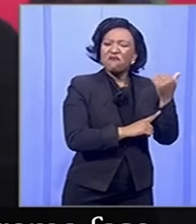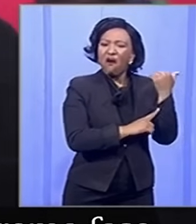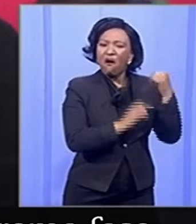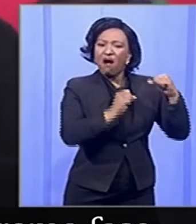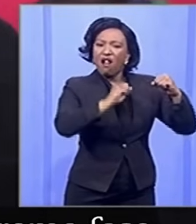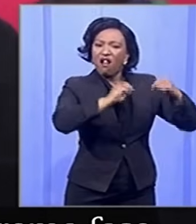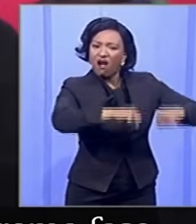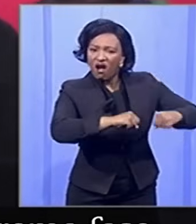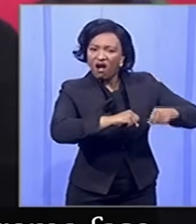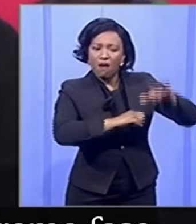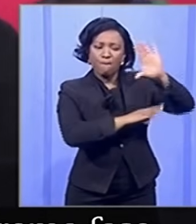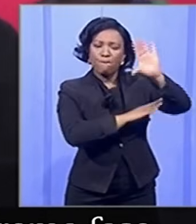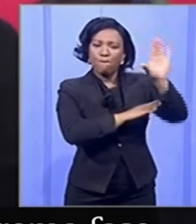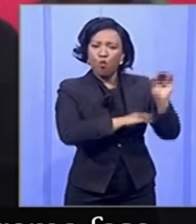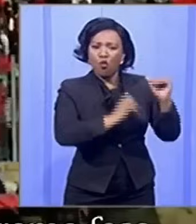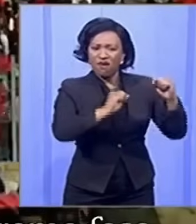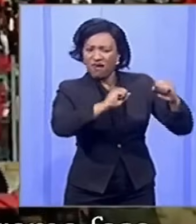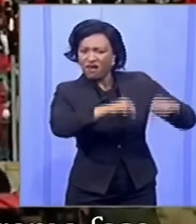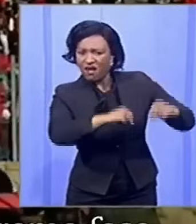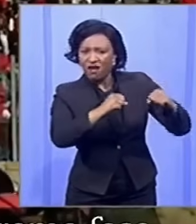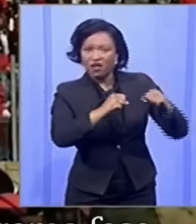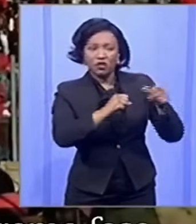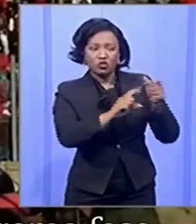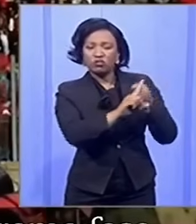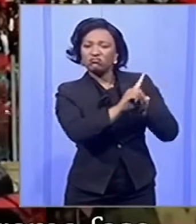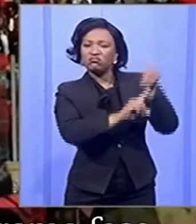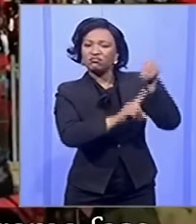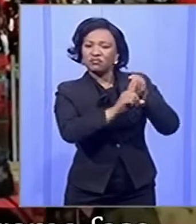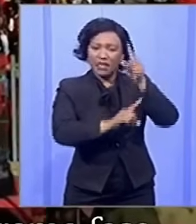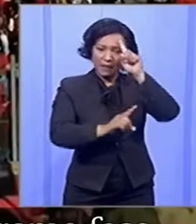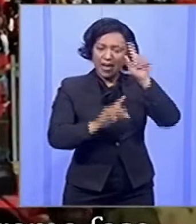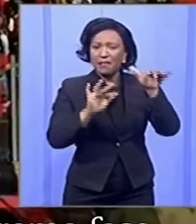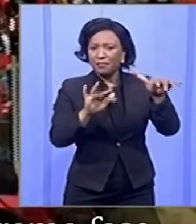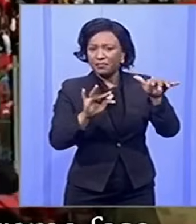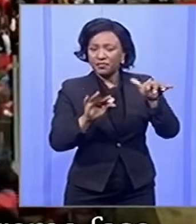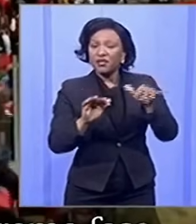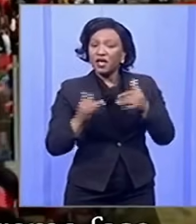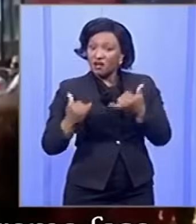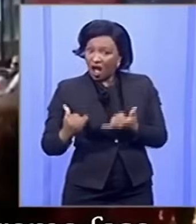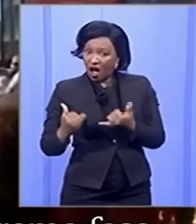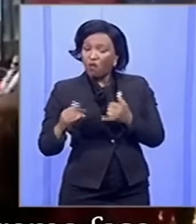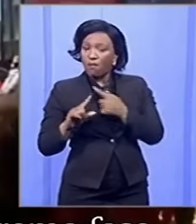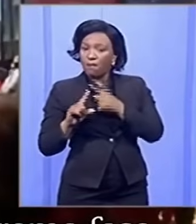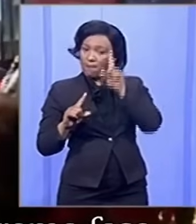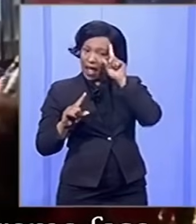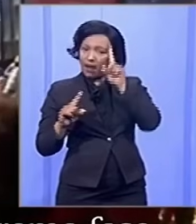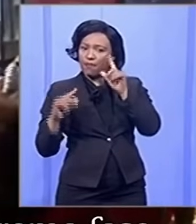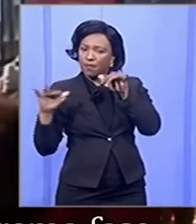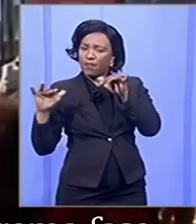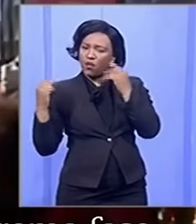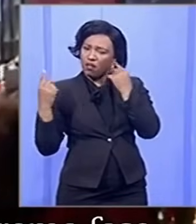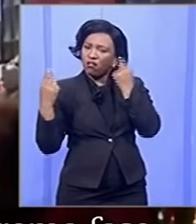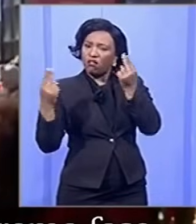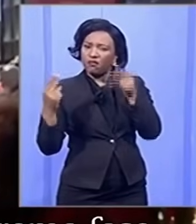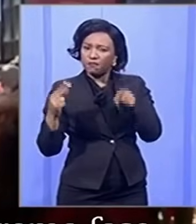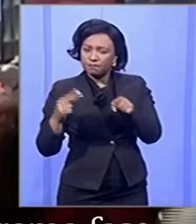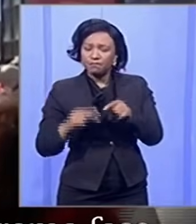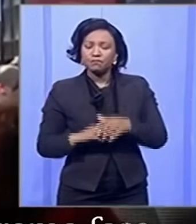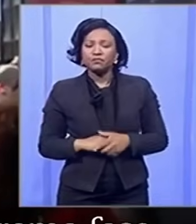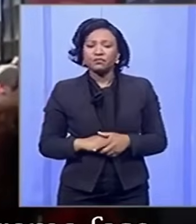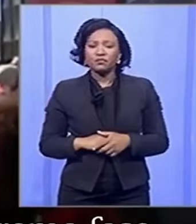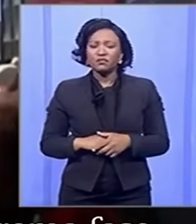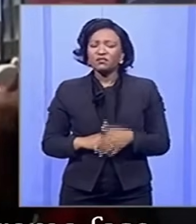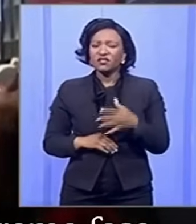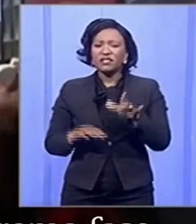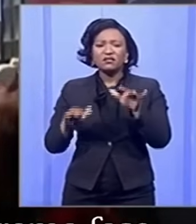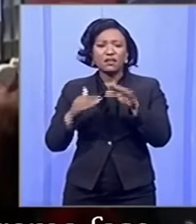a fight against black people. Let black people unite. O fane gape ka taelo go maloko a gabo go eka mmušo wa